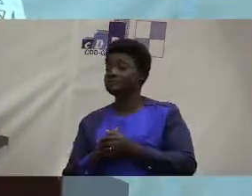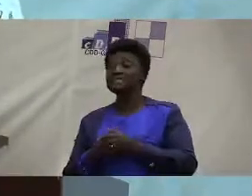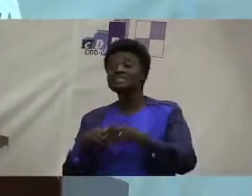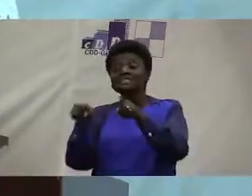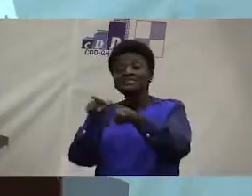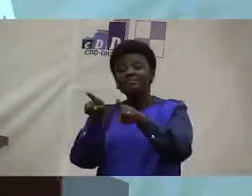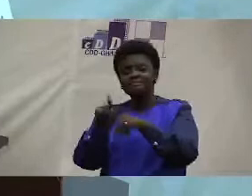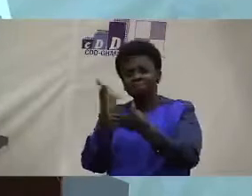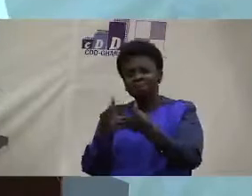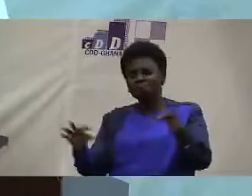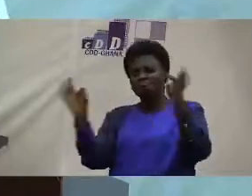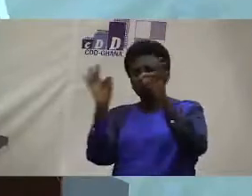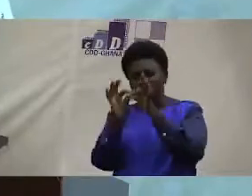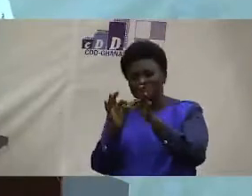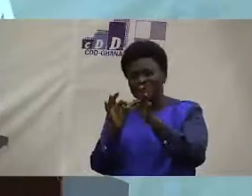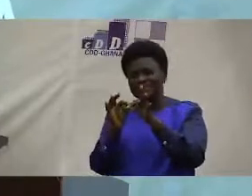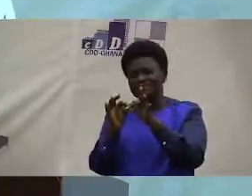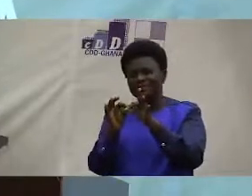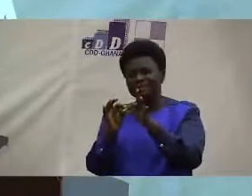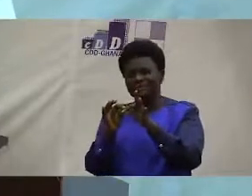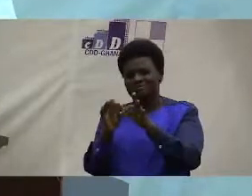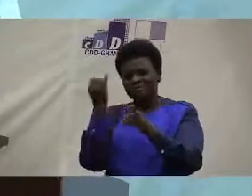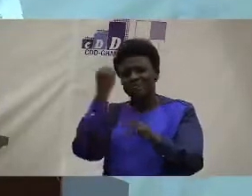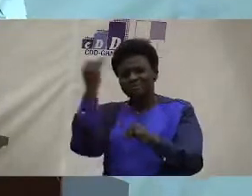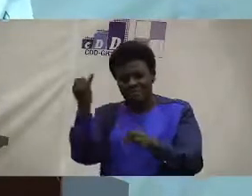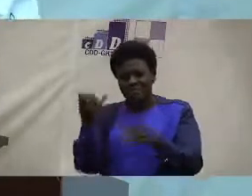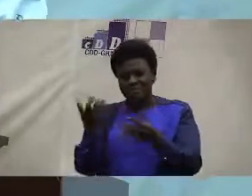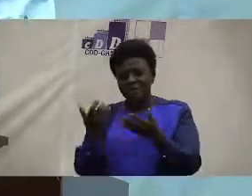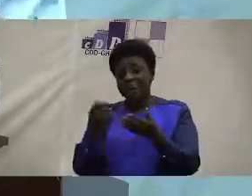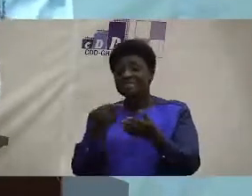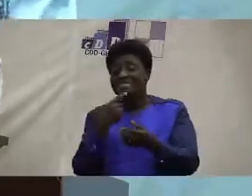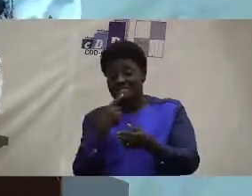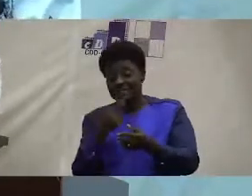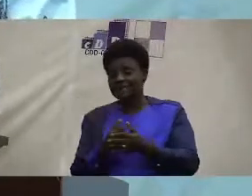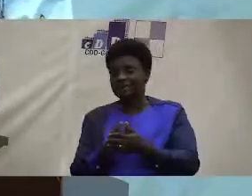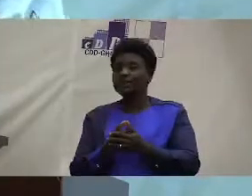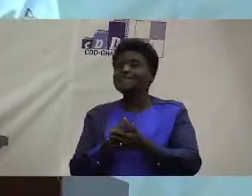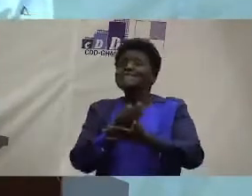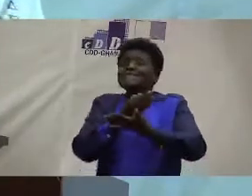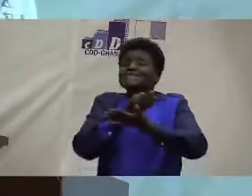Another vital point that she raised was the failure